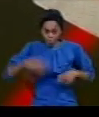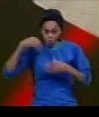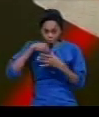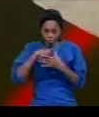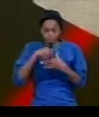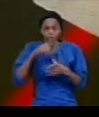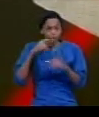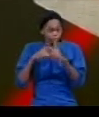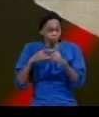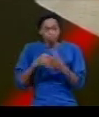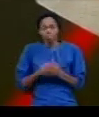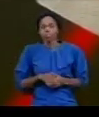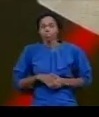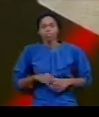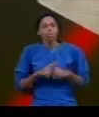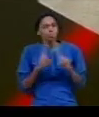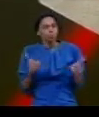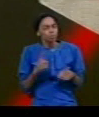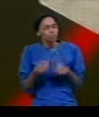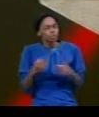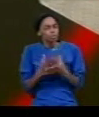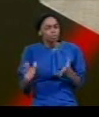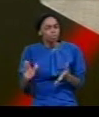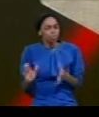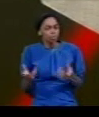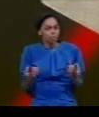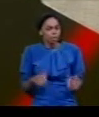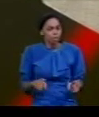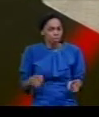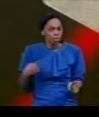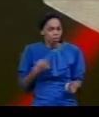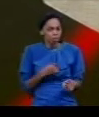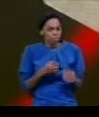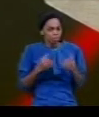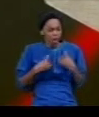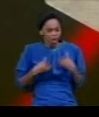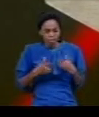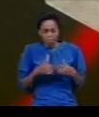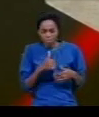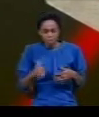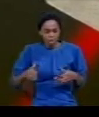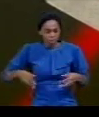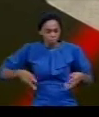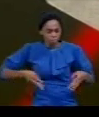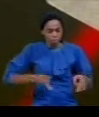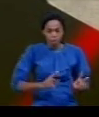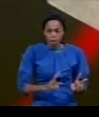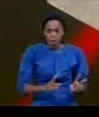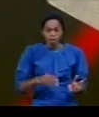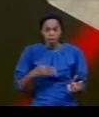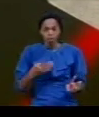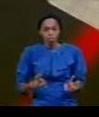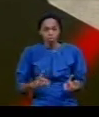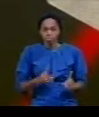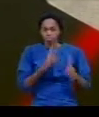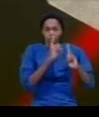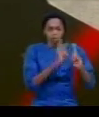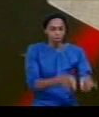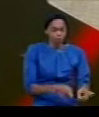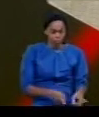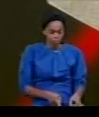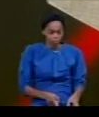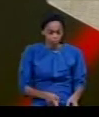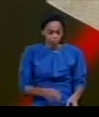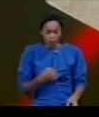But when something happens, we have an automatic way of responding,